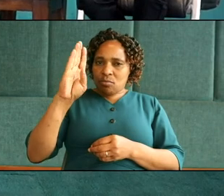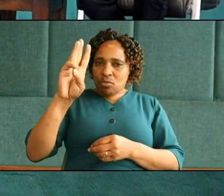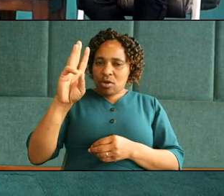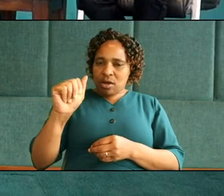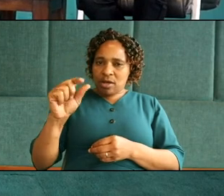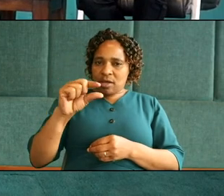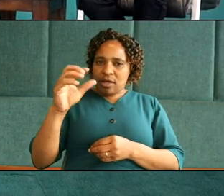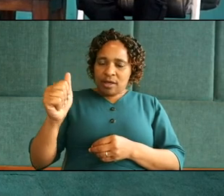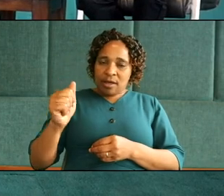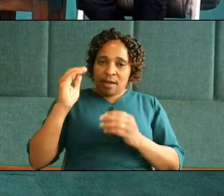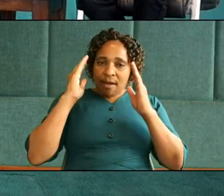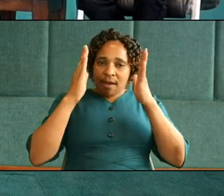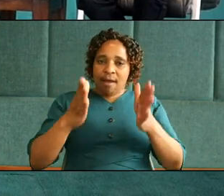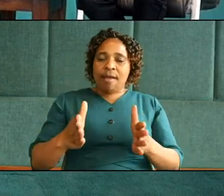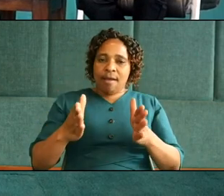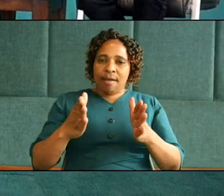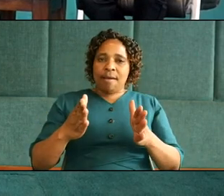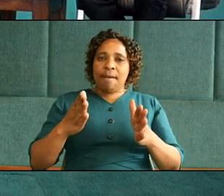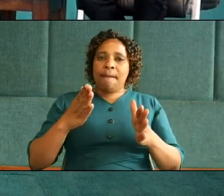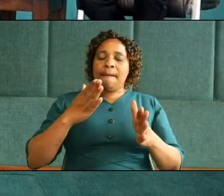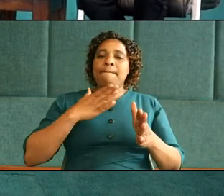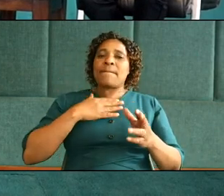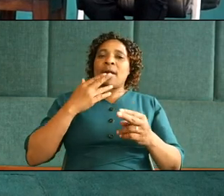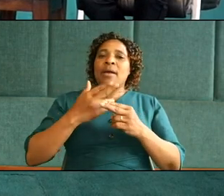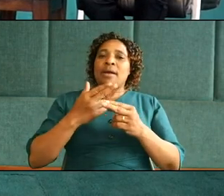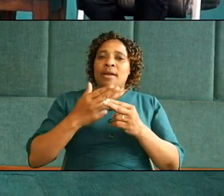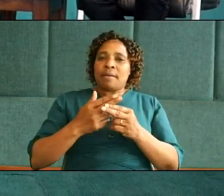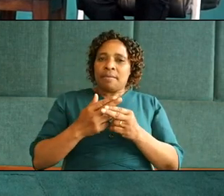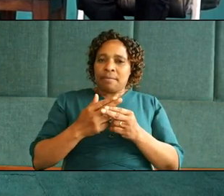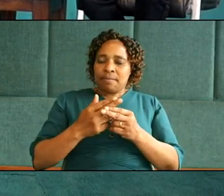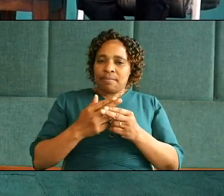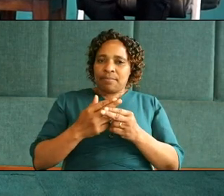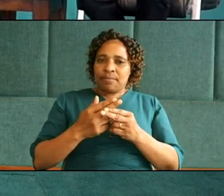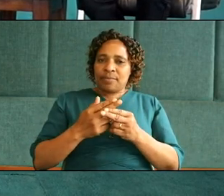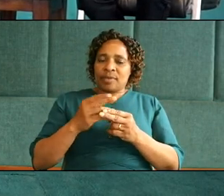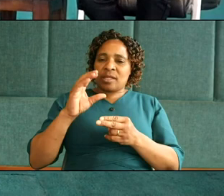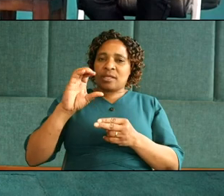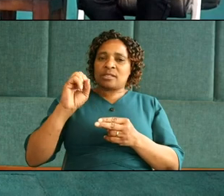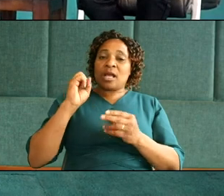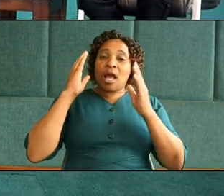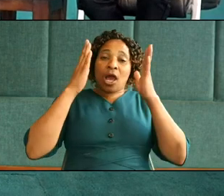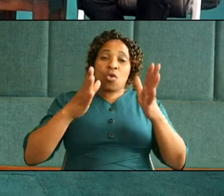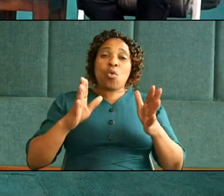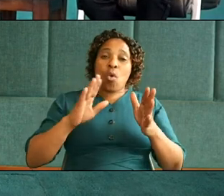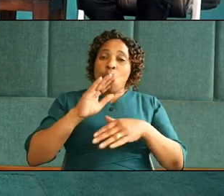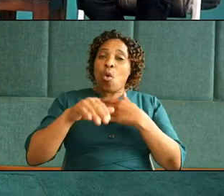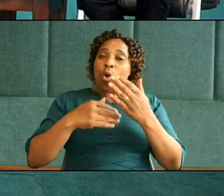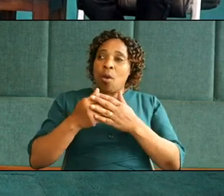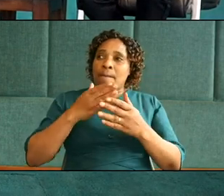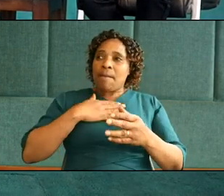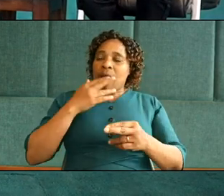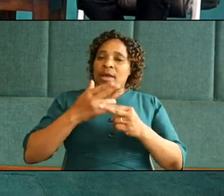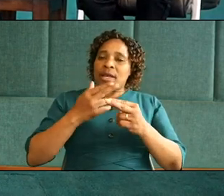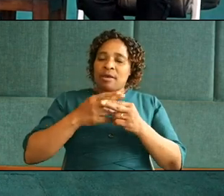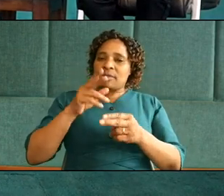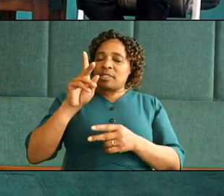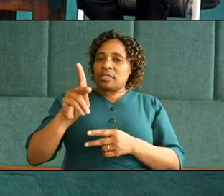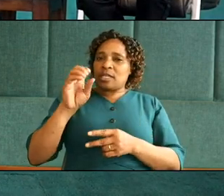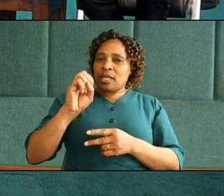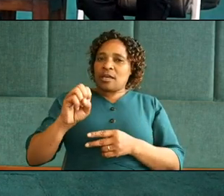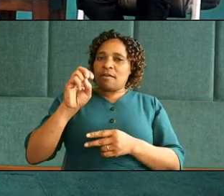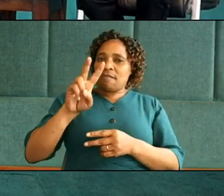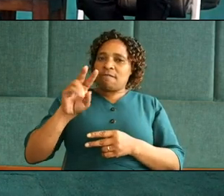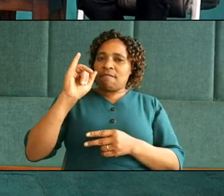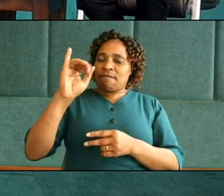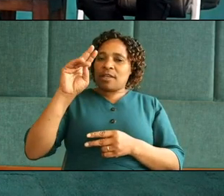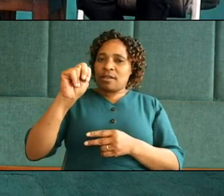Hi, my name is Benithian Silas. Yes, hello everyone, and my name is Kevin,